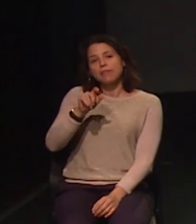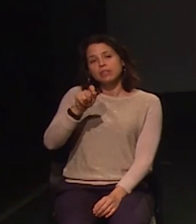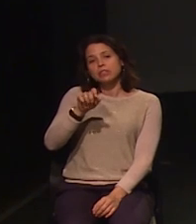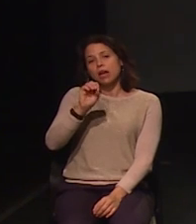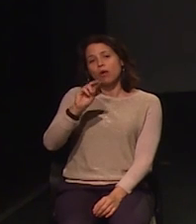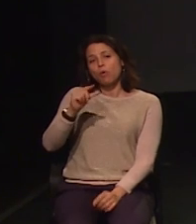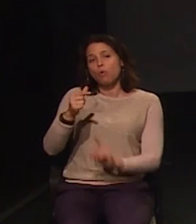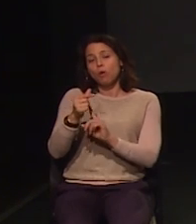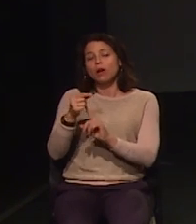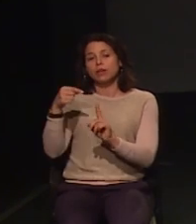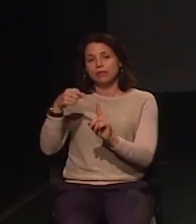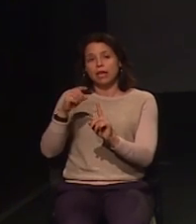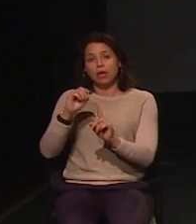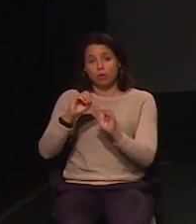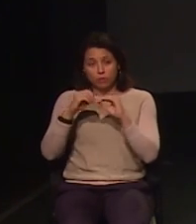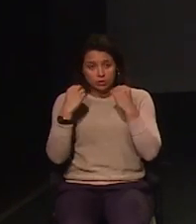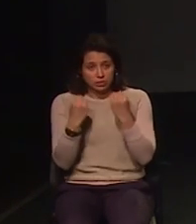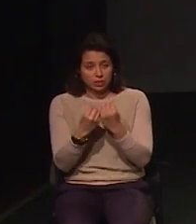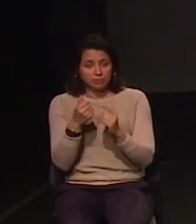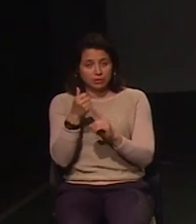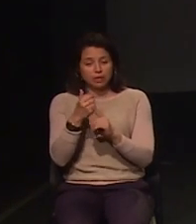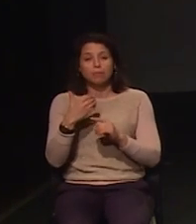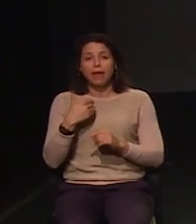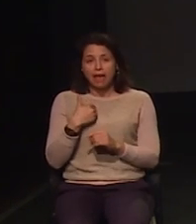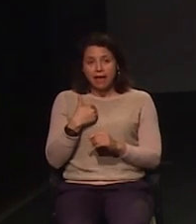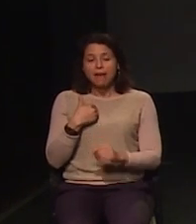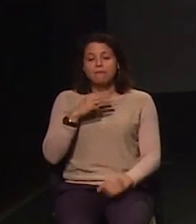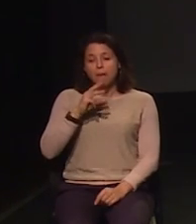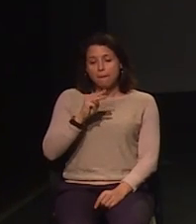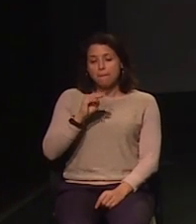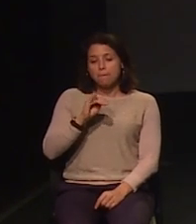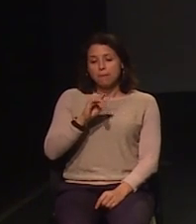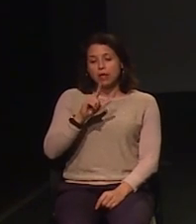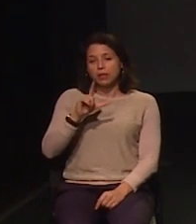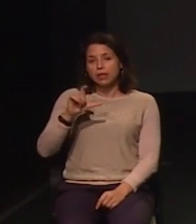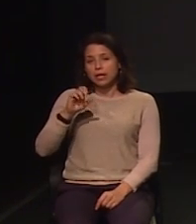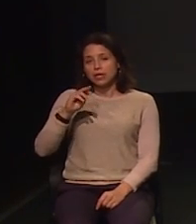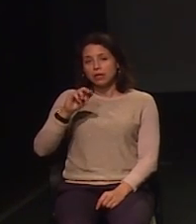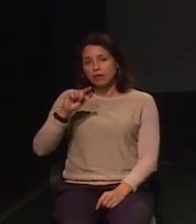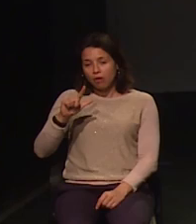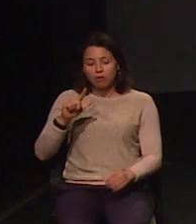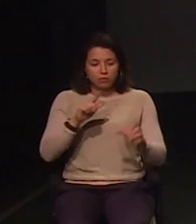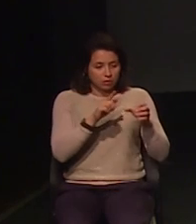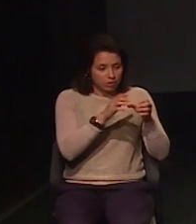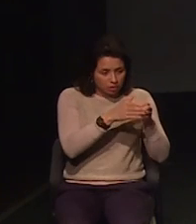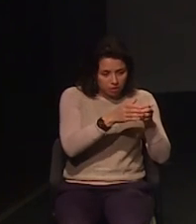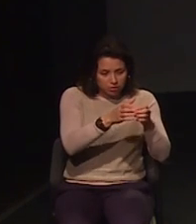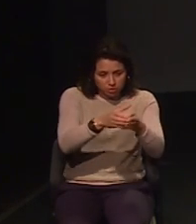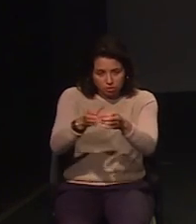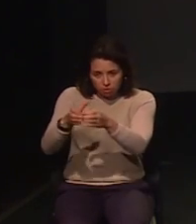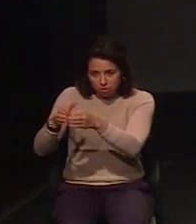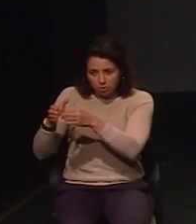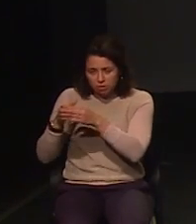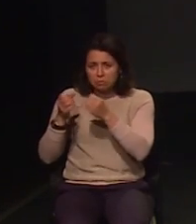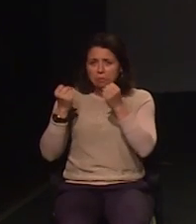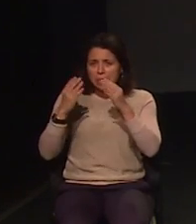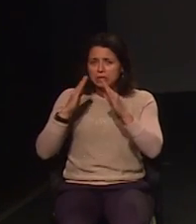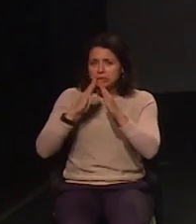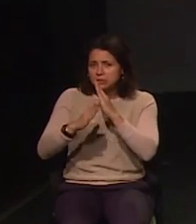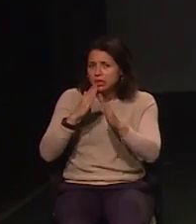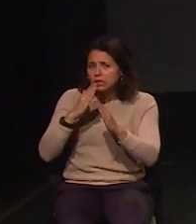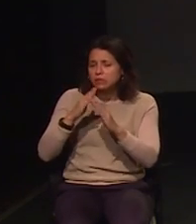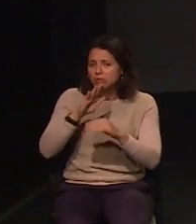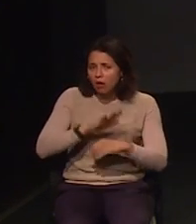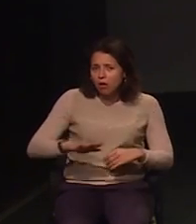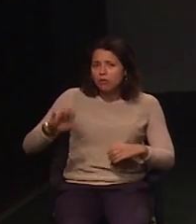have millennial clusters in many cities around the country, and they actively try to work with the